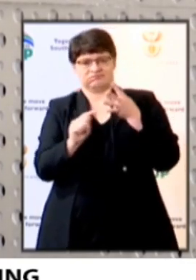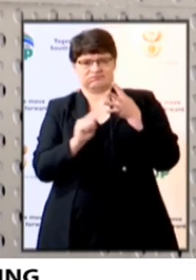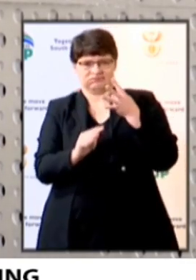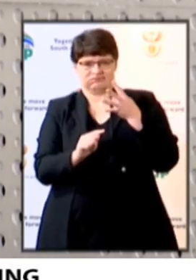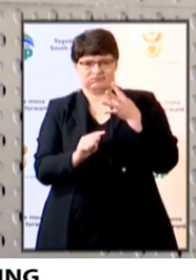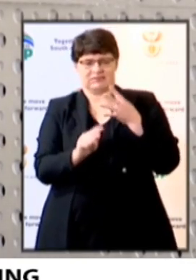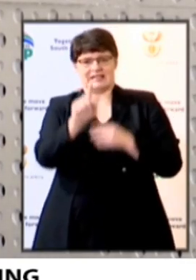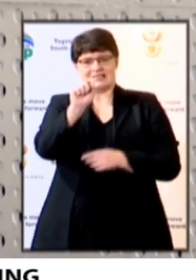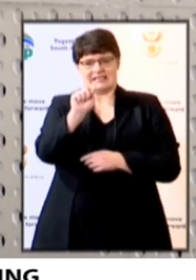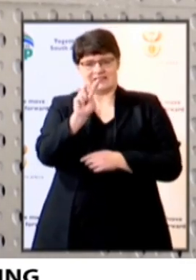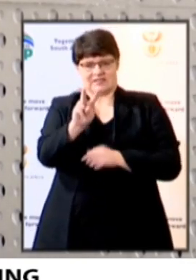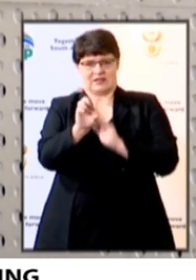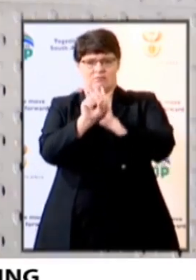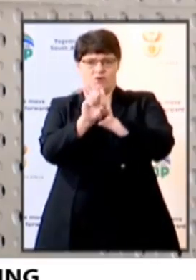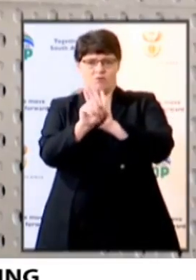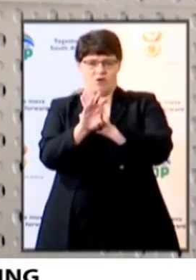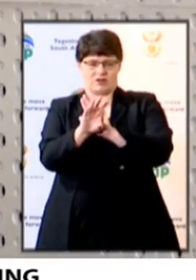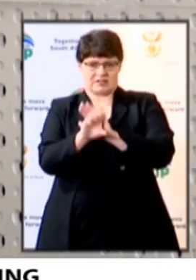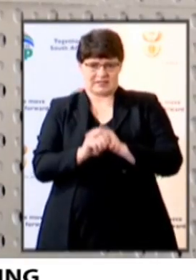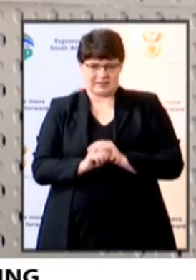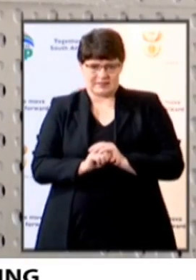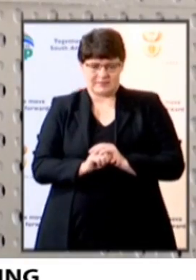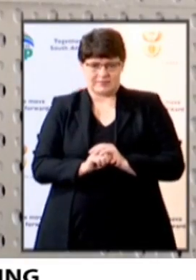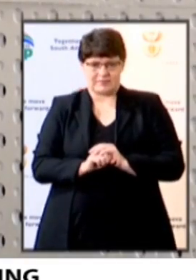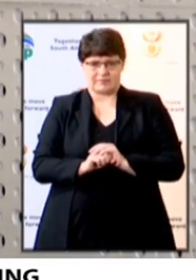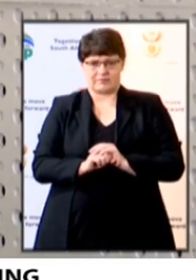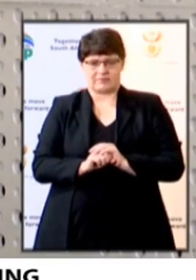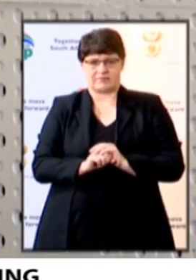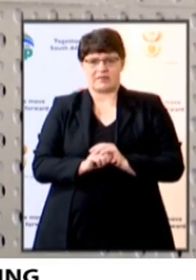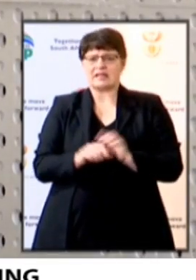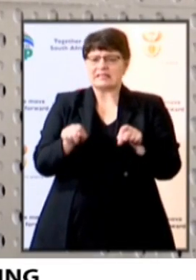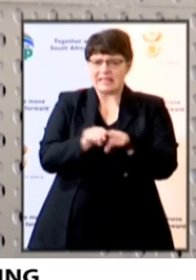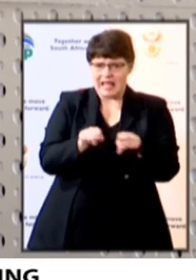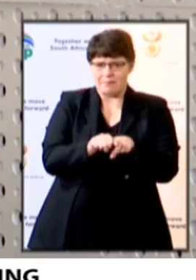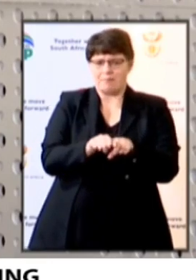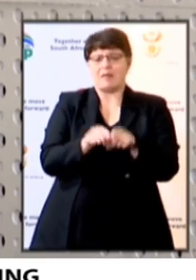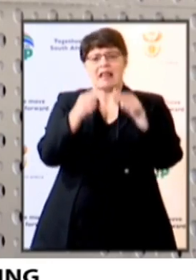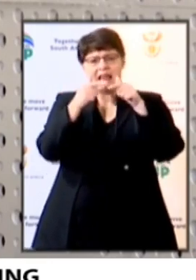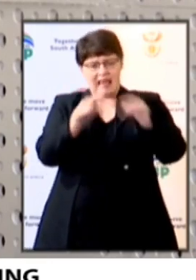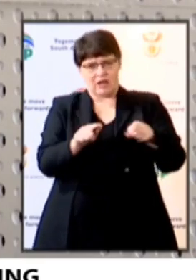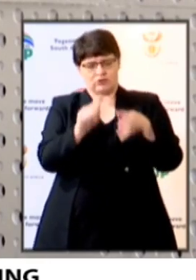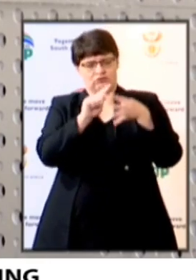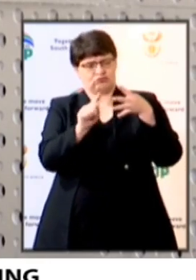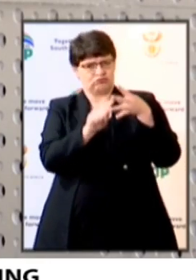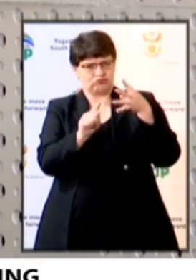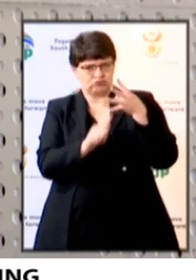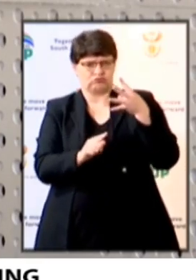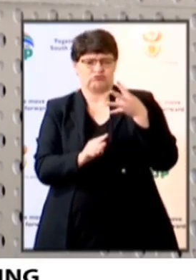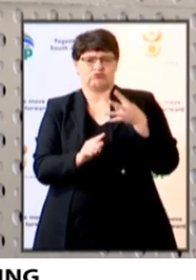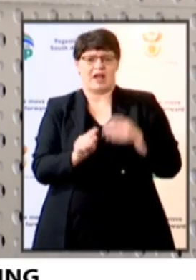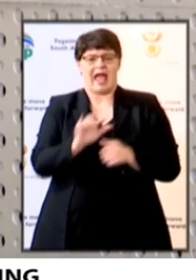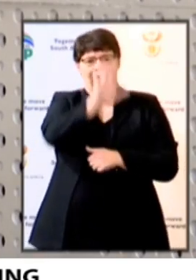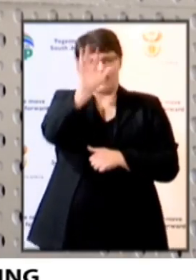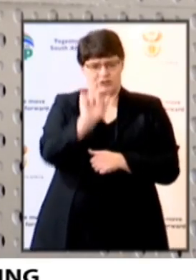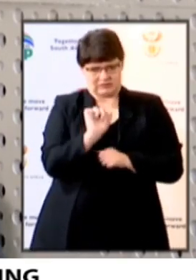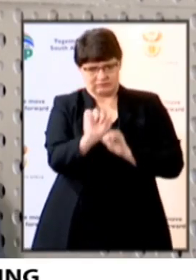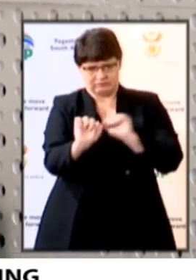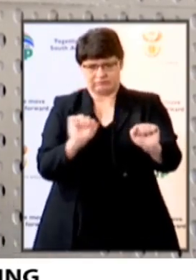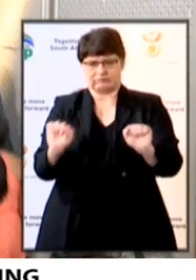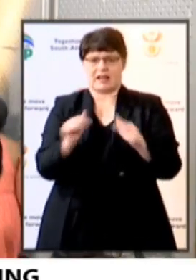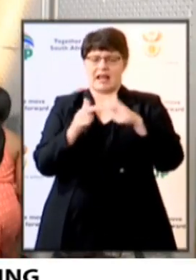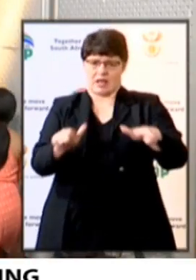television broadcasts. We'll also try to use vernacular languages where it is appropriate. Thank you very much,